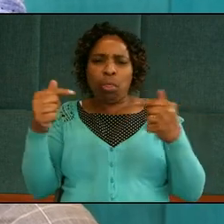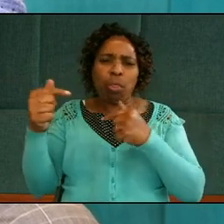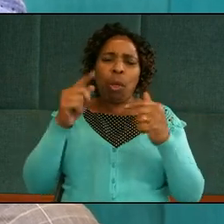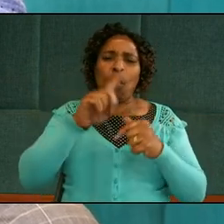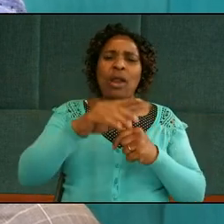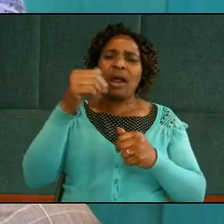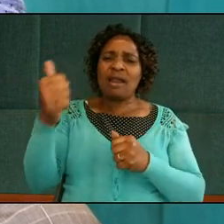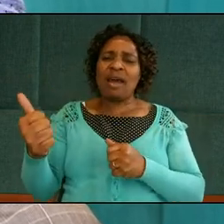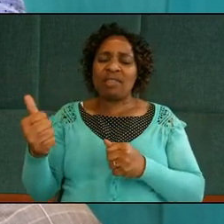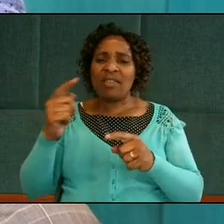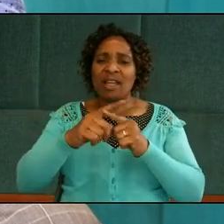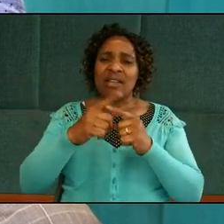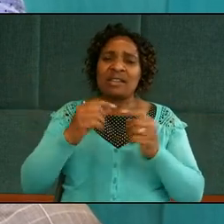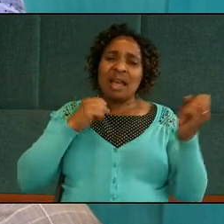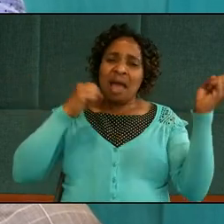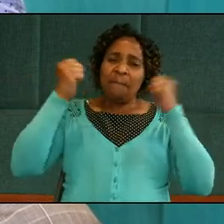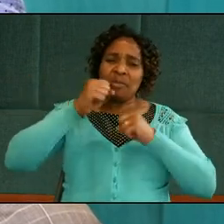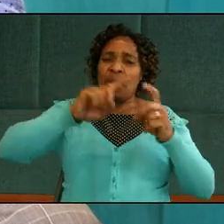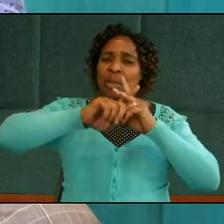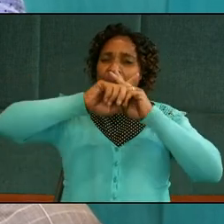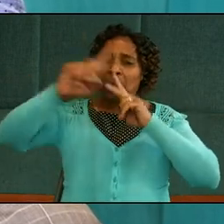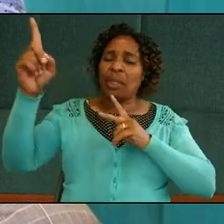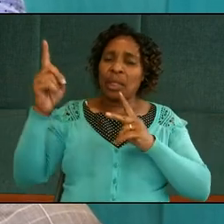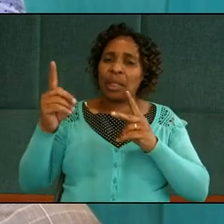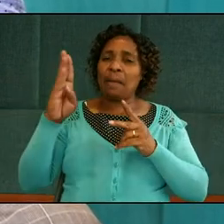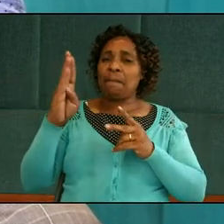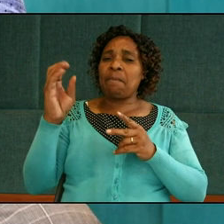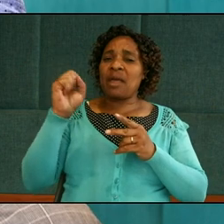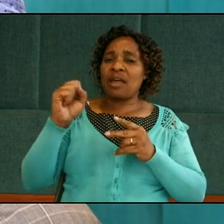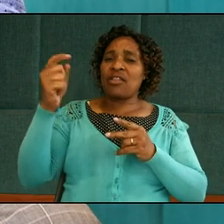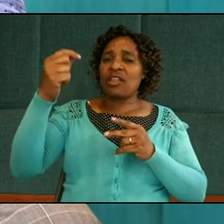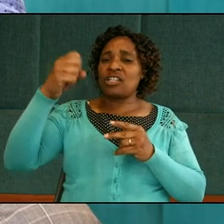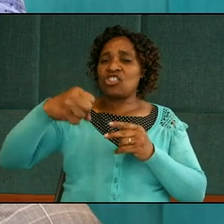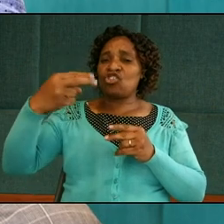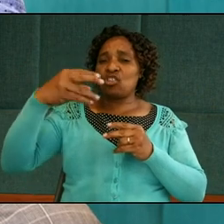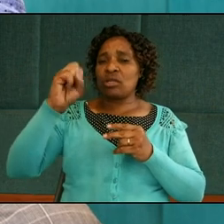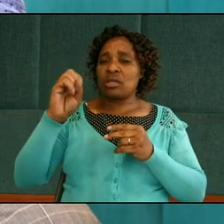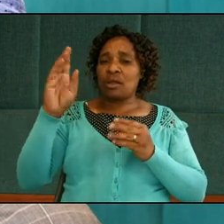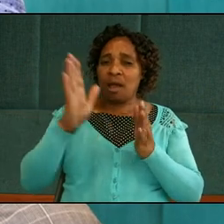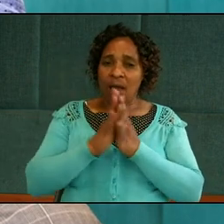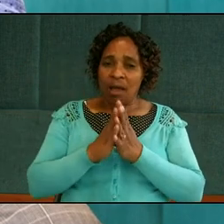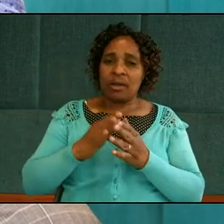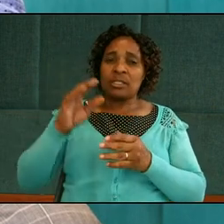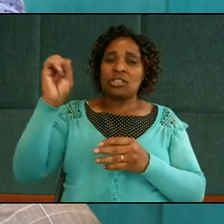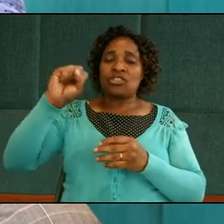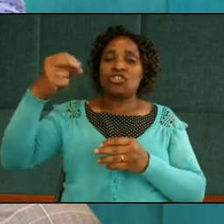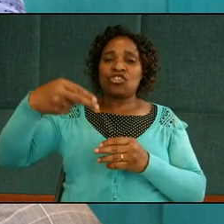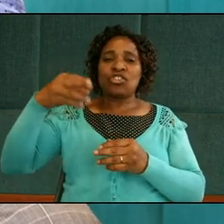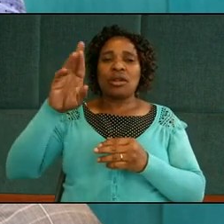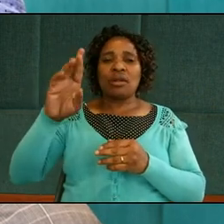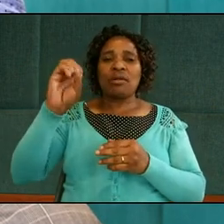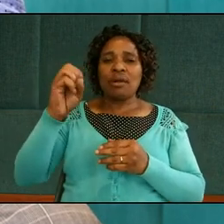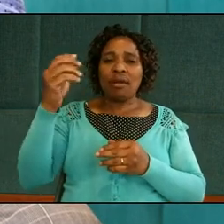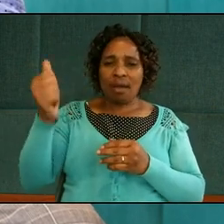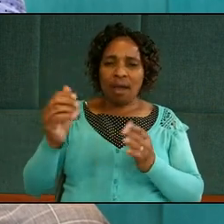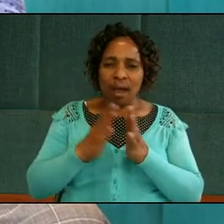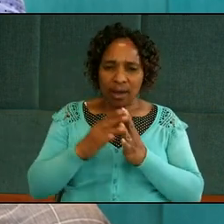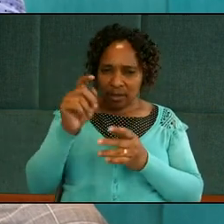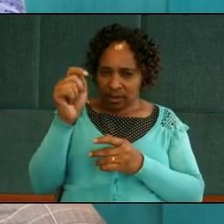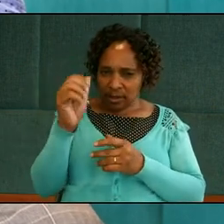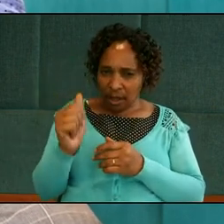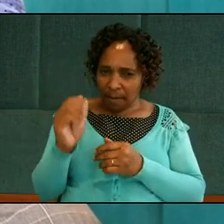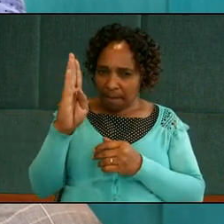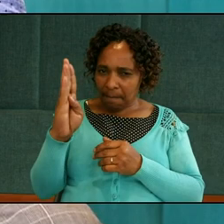The army fled to Beth Shittah toward Zereha and Tabath. Israelites